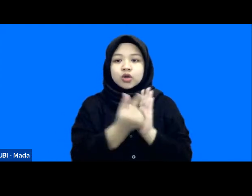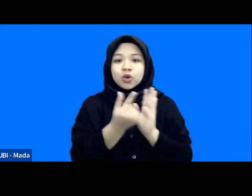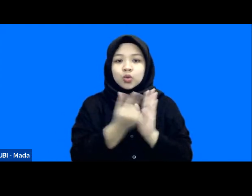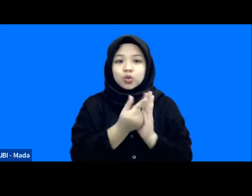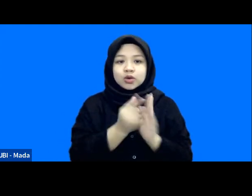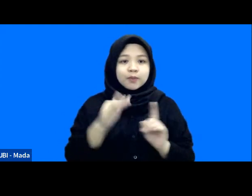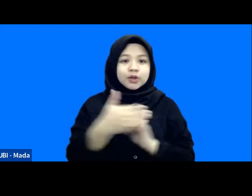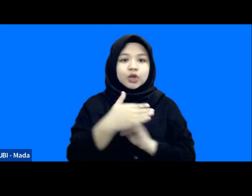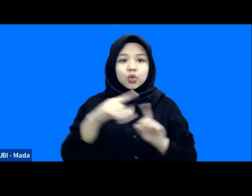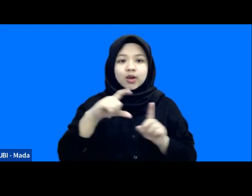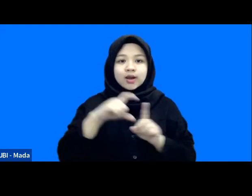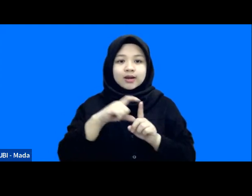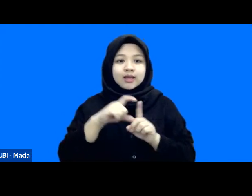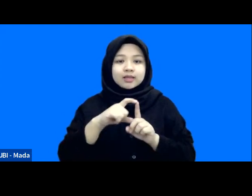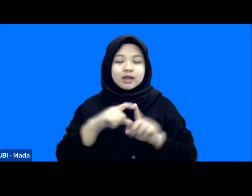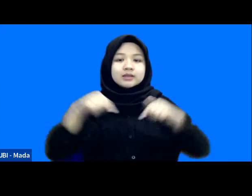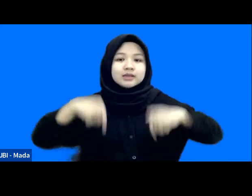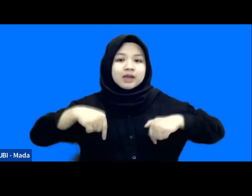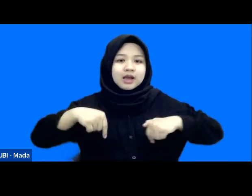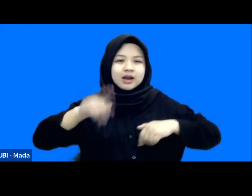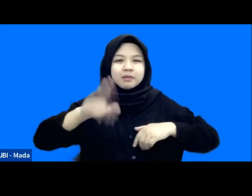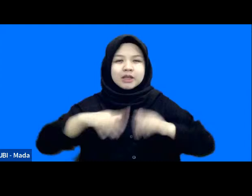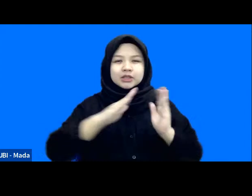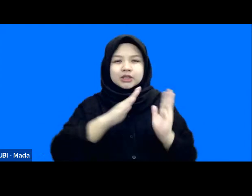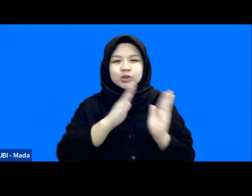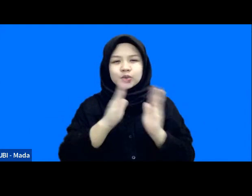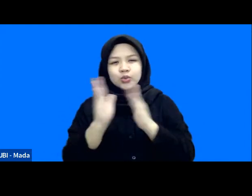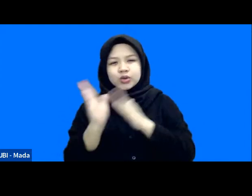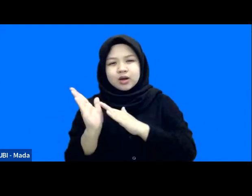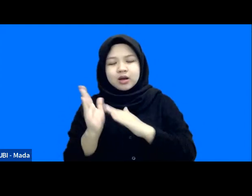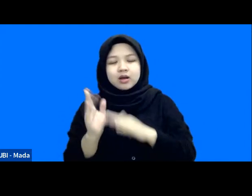years. This is very critical because